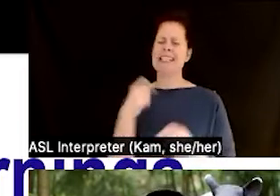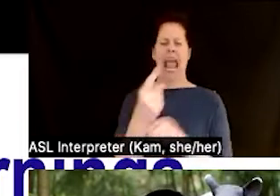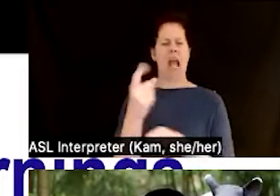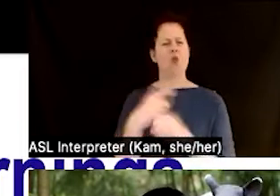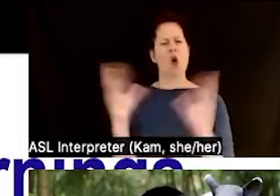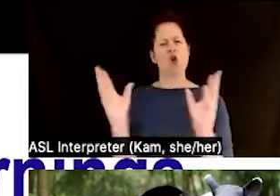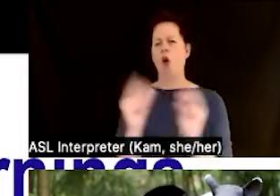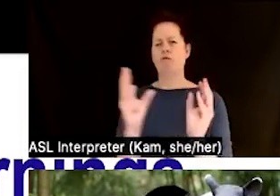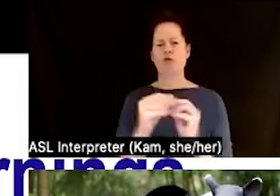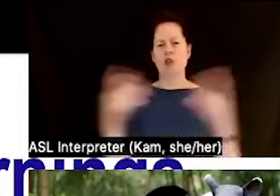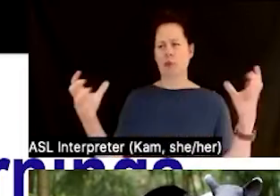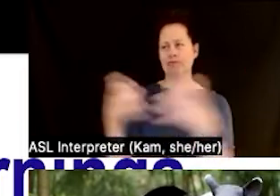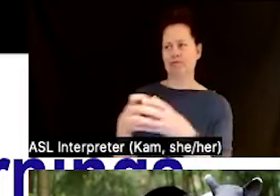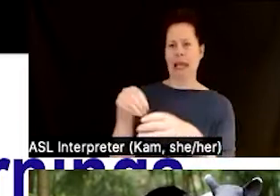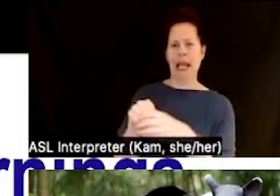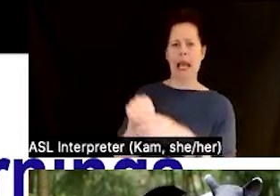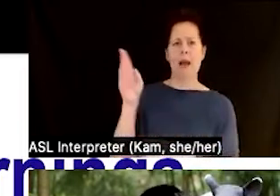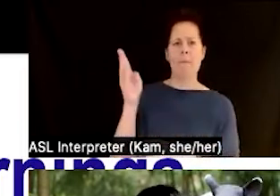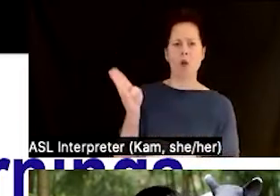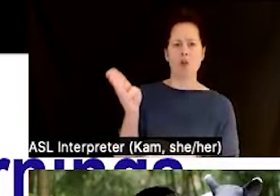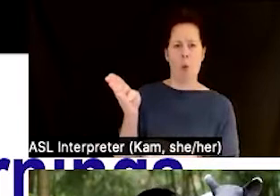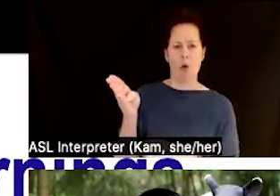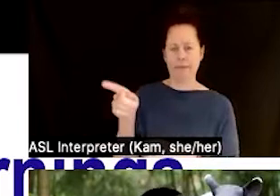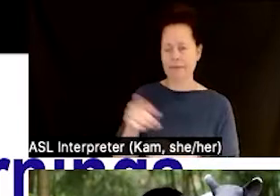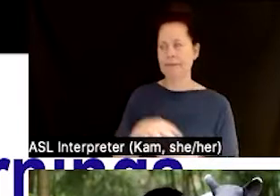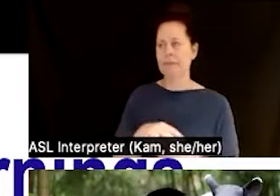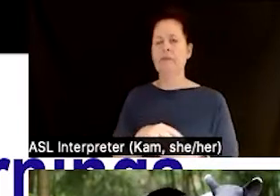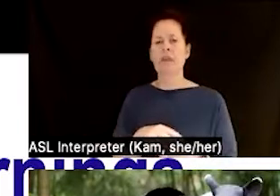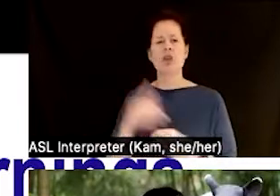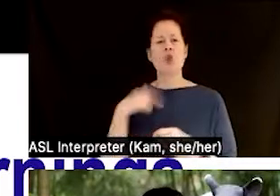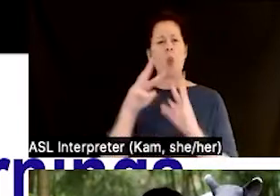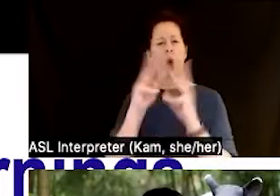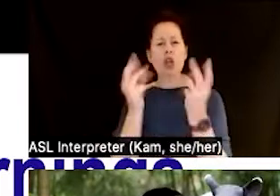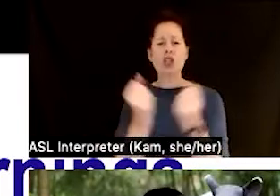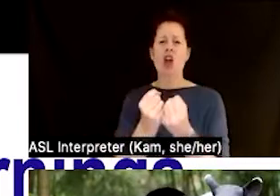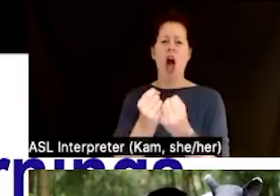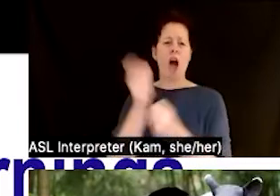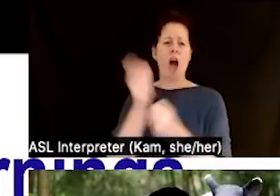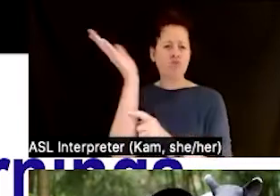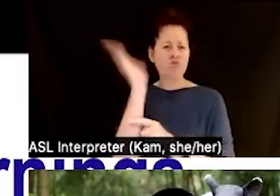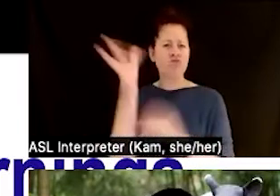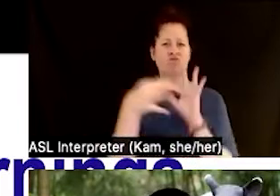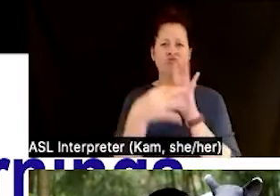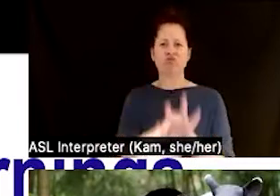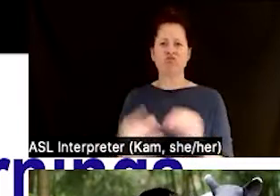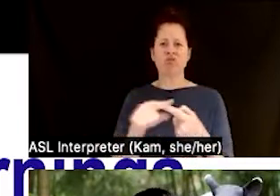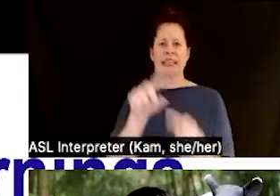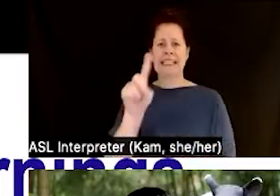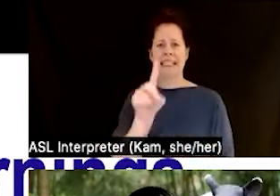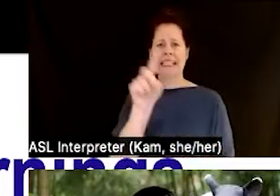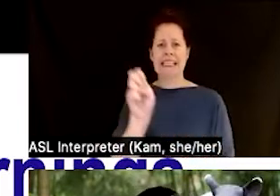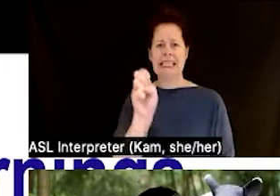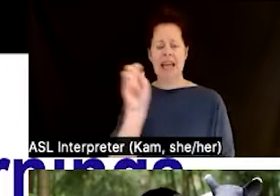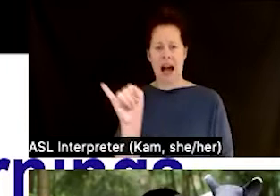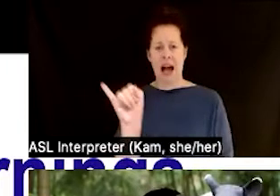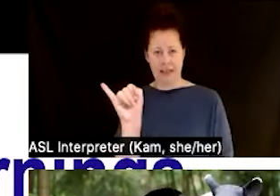there were a number of topics specifically related to DEAI. And one of the topics that I was